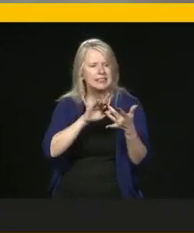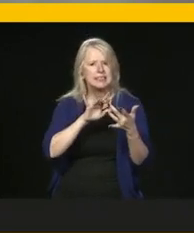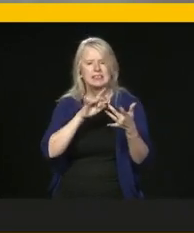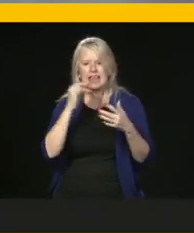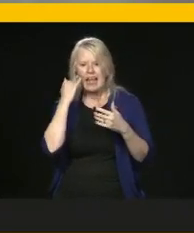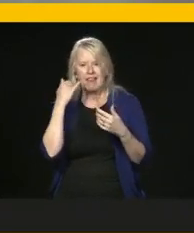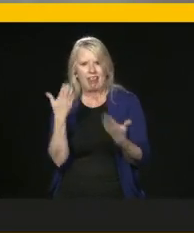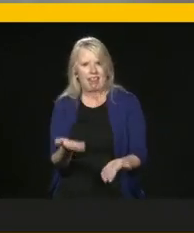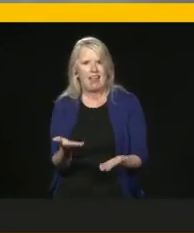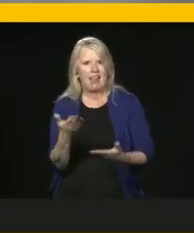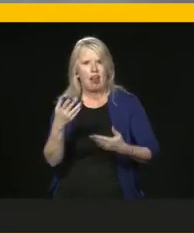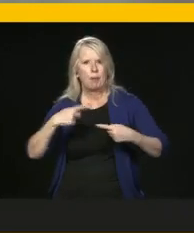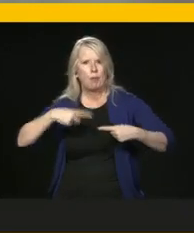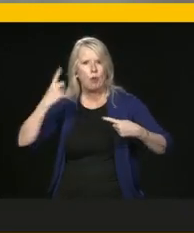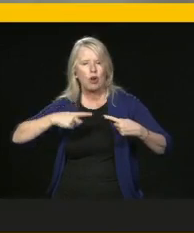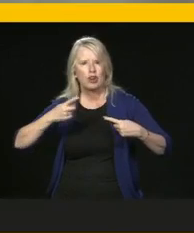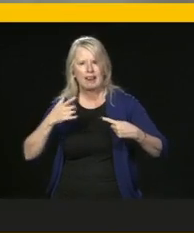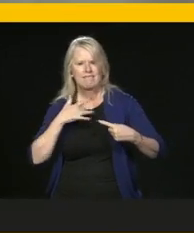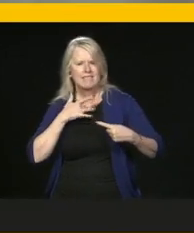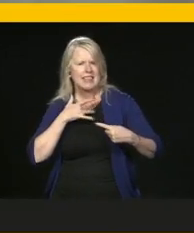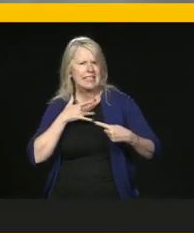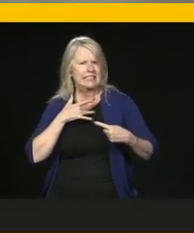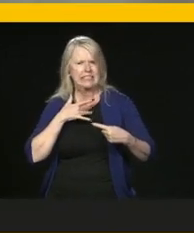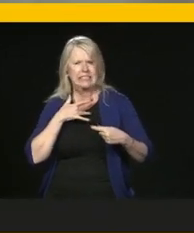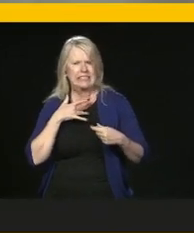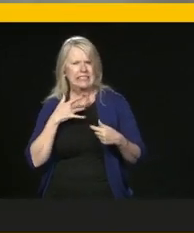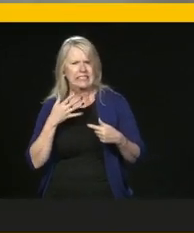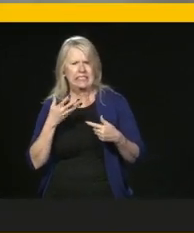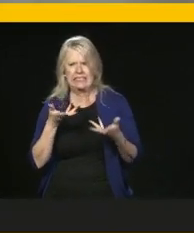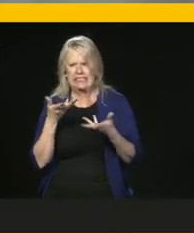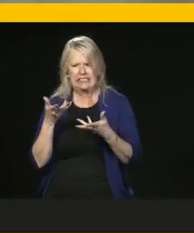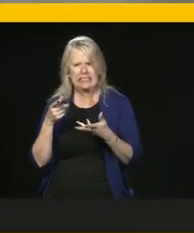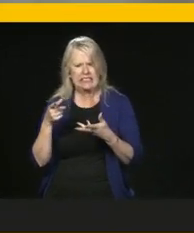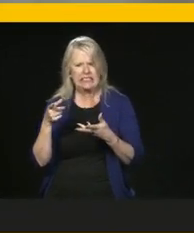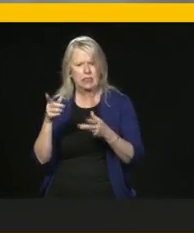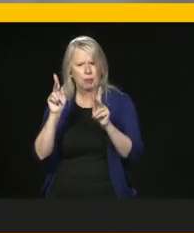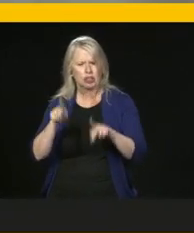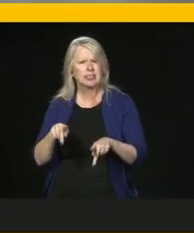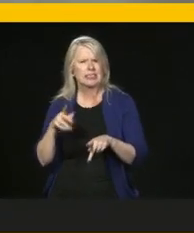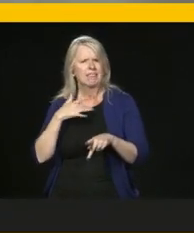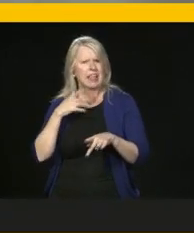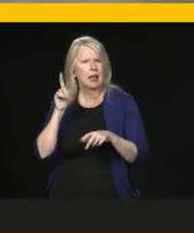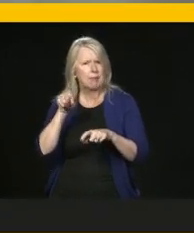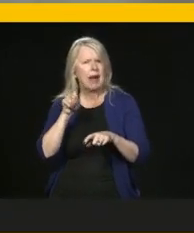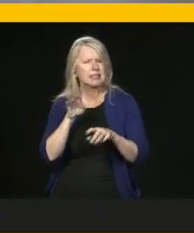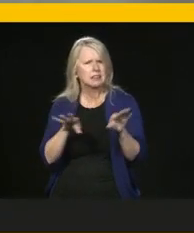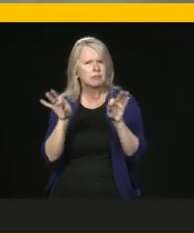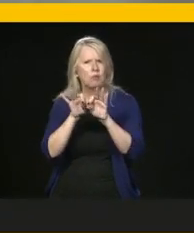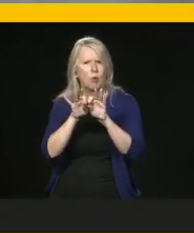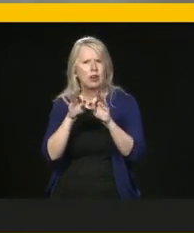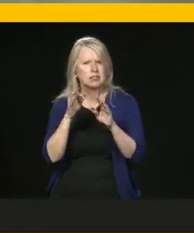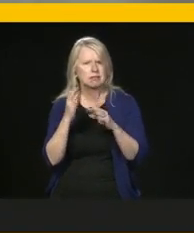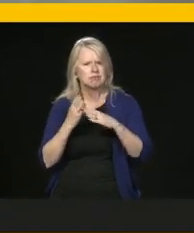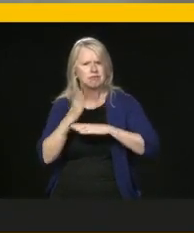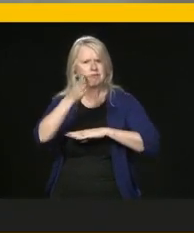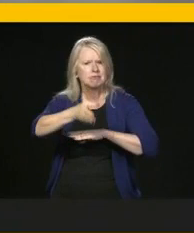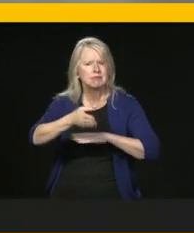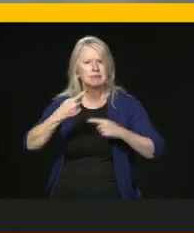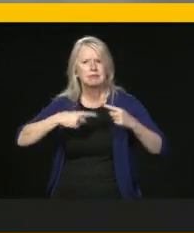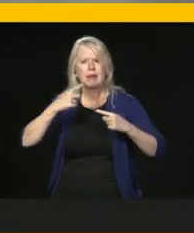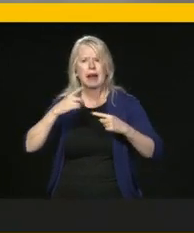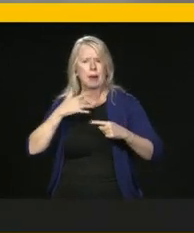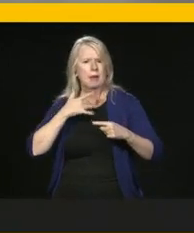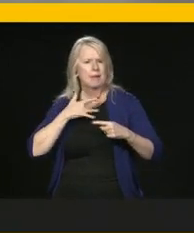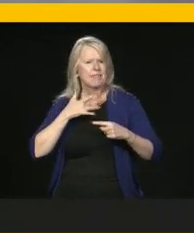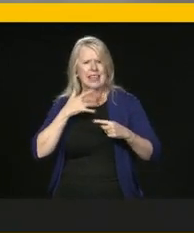feel they are engaged in essential crossing of the border and need some help getting across. So